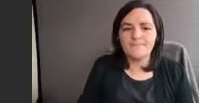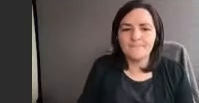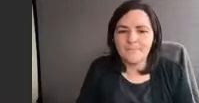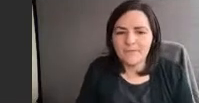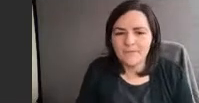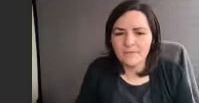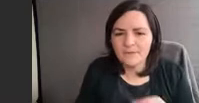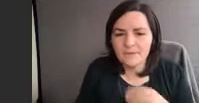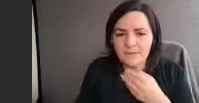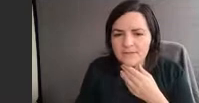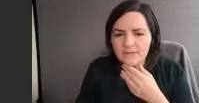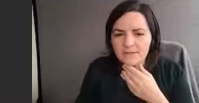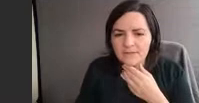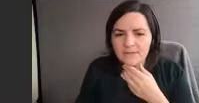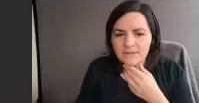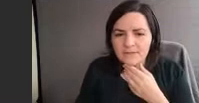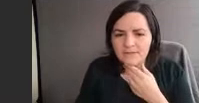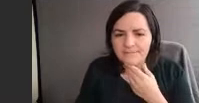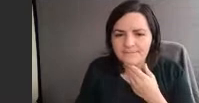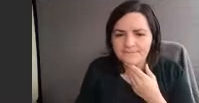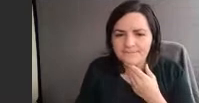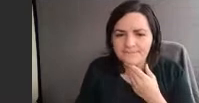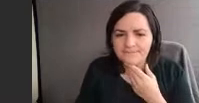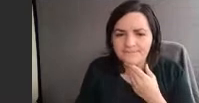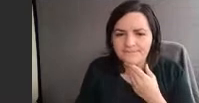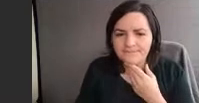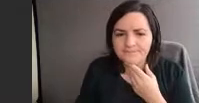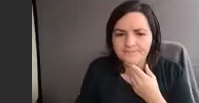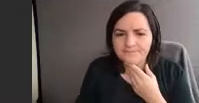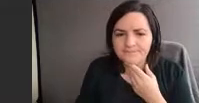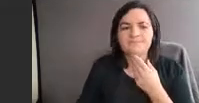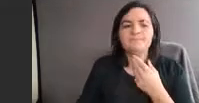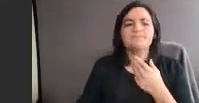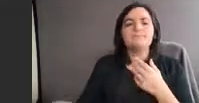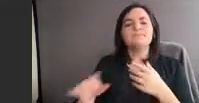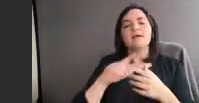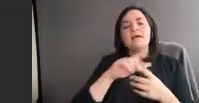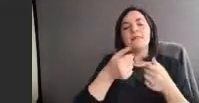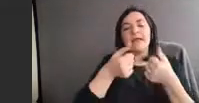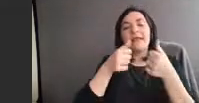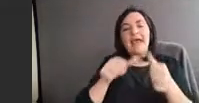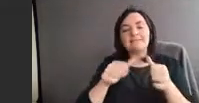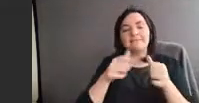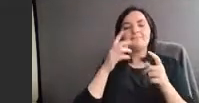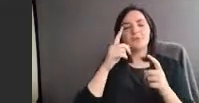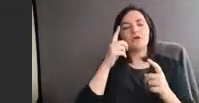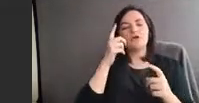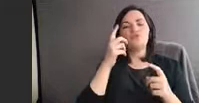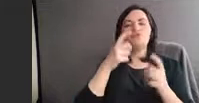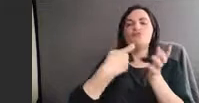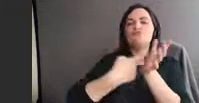you're going to fill in is this rationale. Now the rationale basically will become the